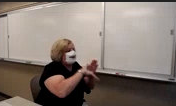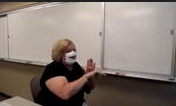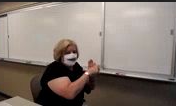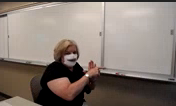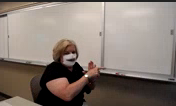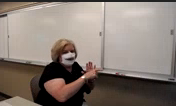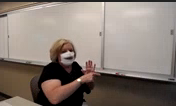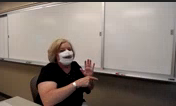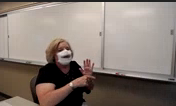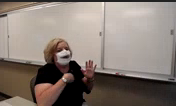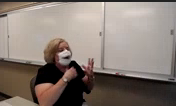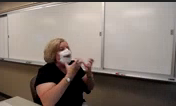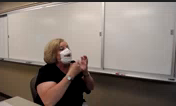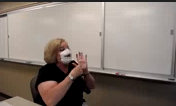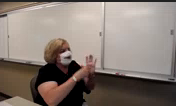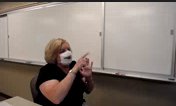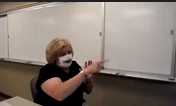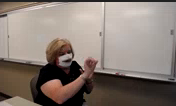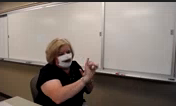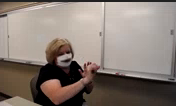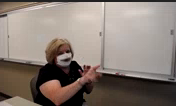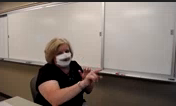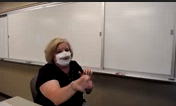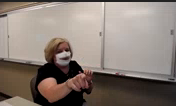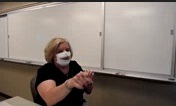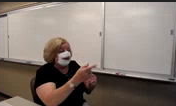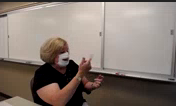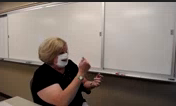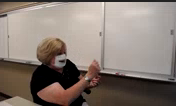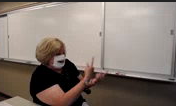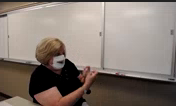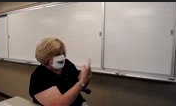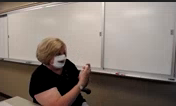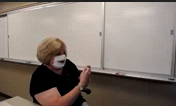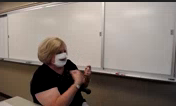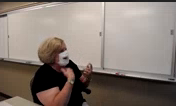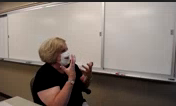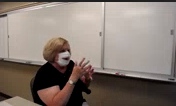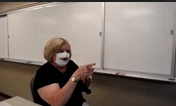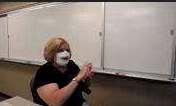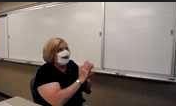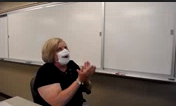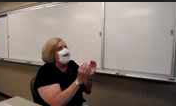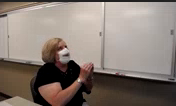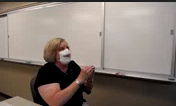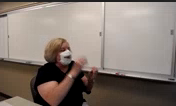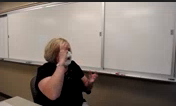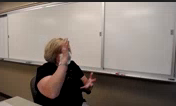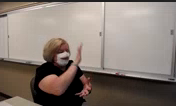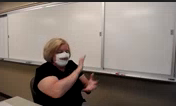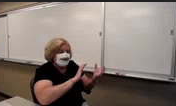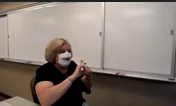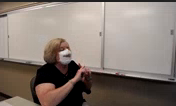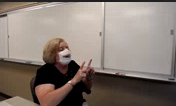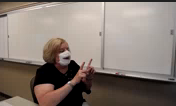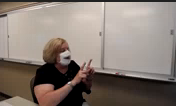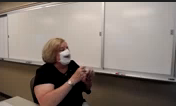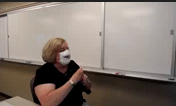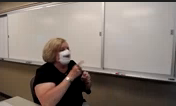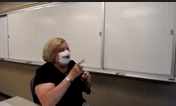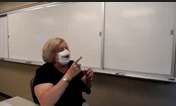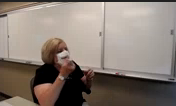I just wanted to show that. Questions, because I don't really want to confuse you all, but I want to make sure